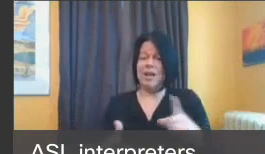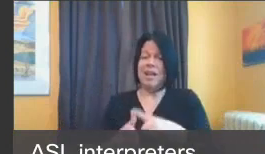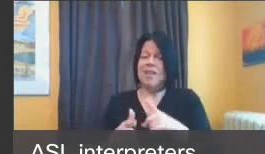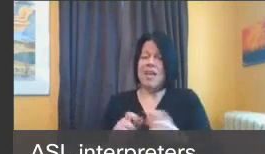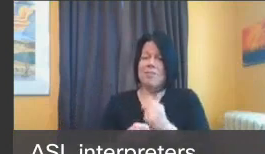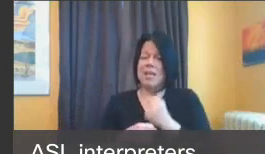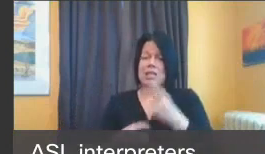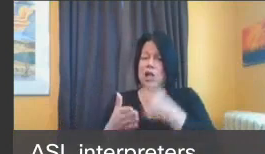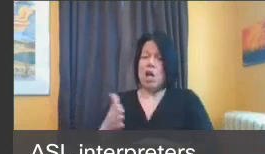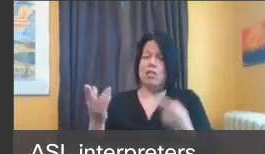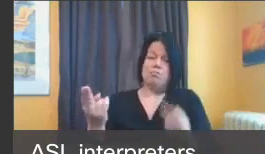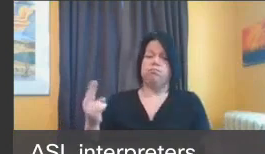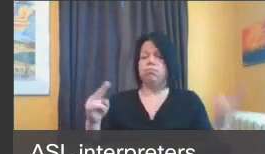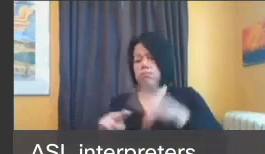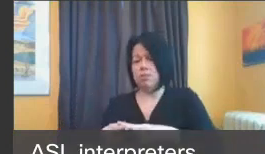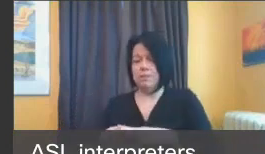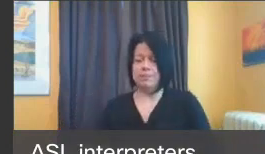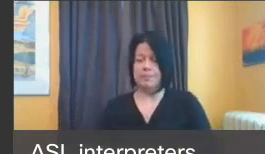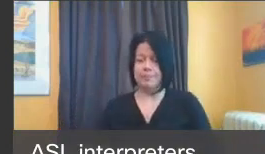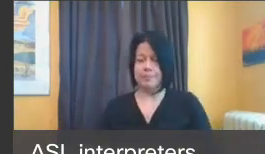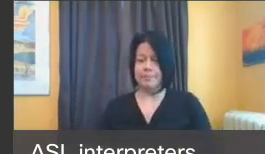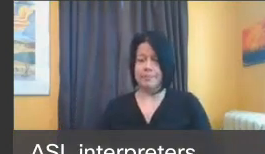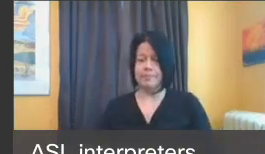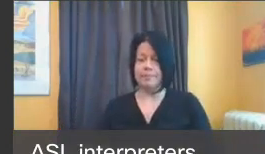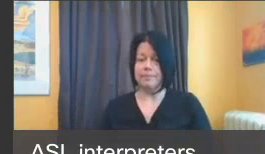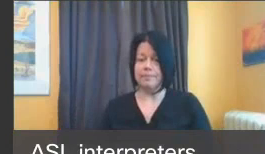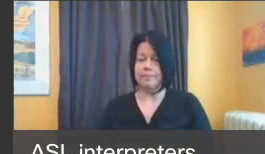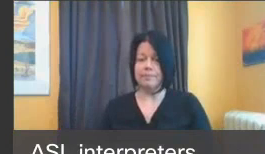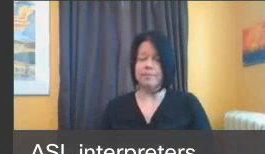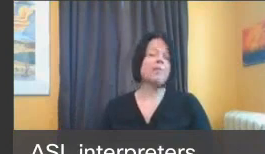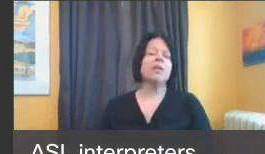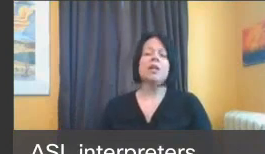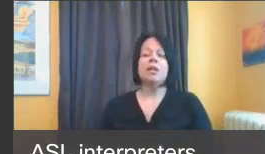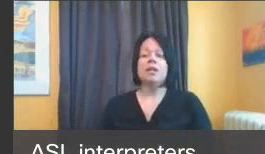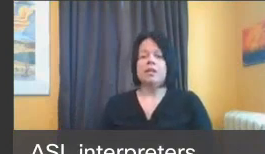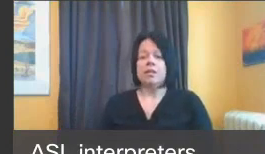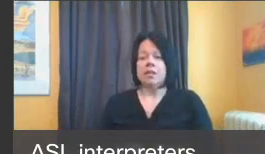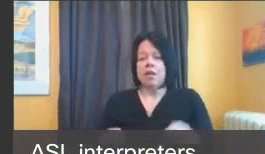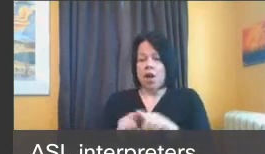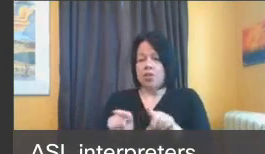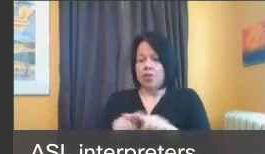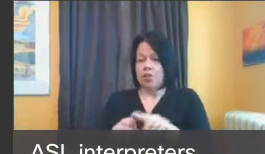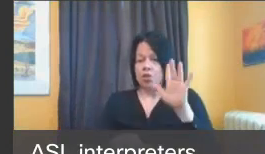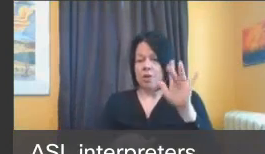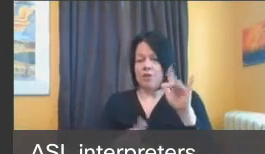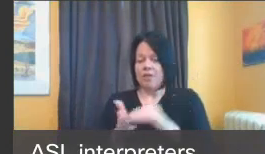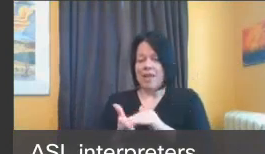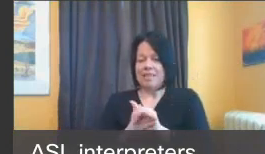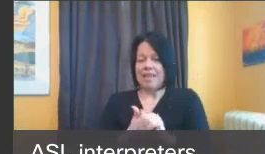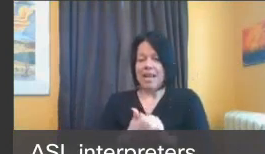cost much higher. If you combine that with the fact that there is also a $25,000